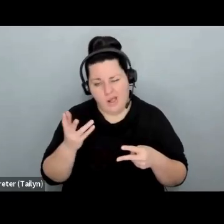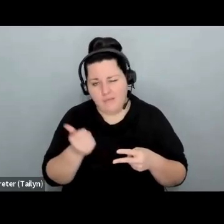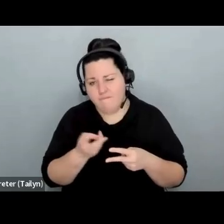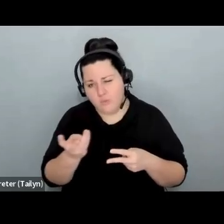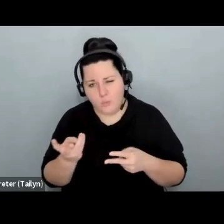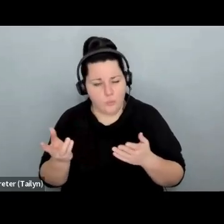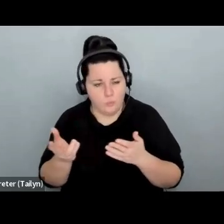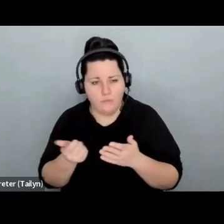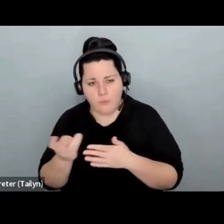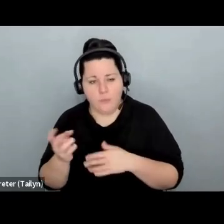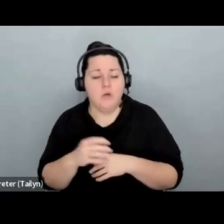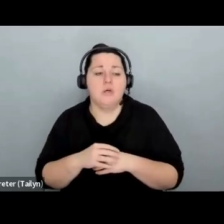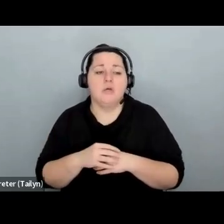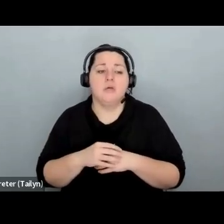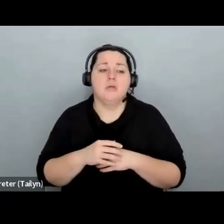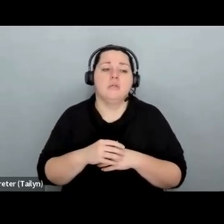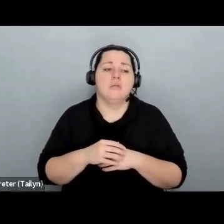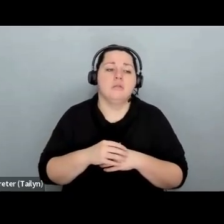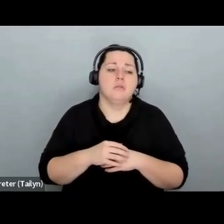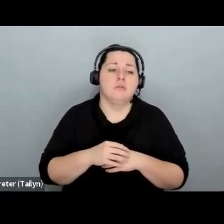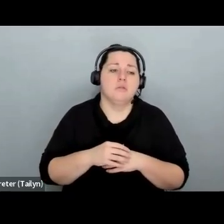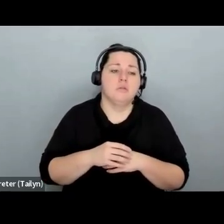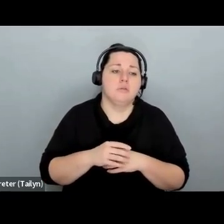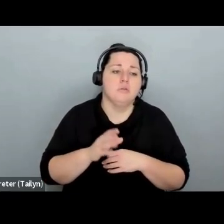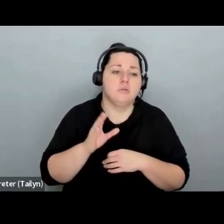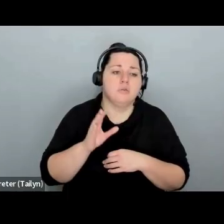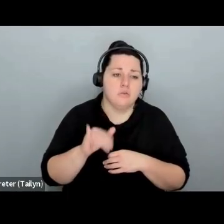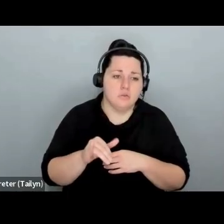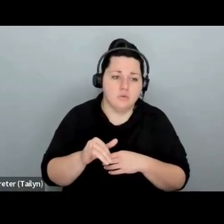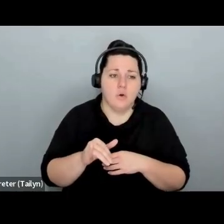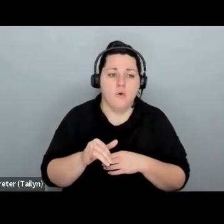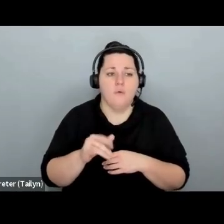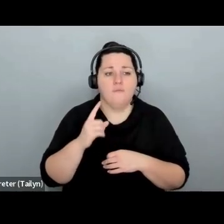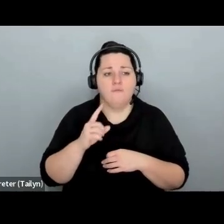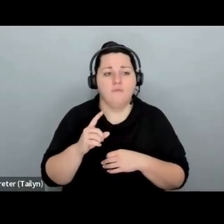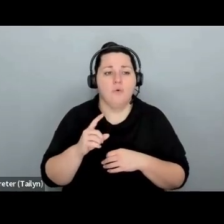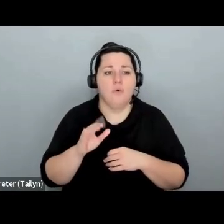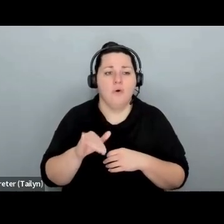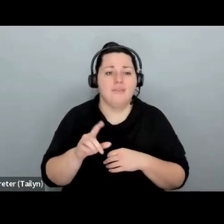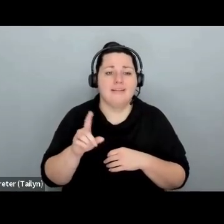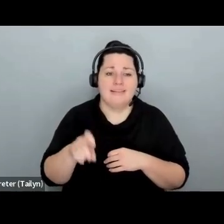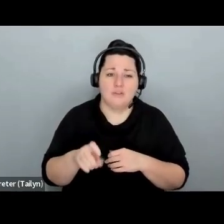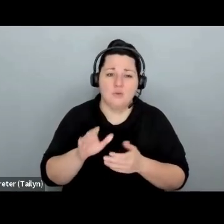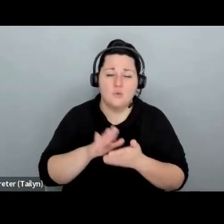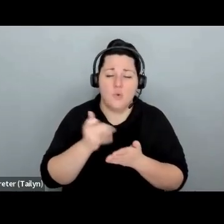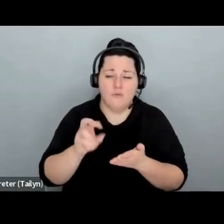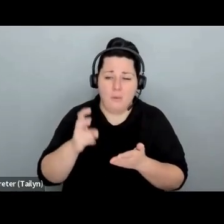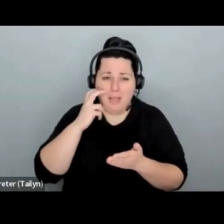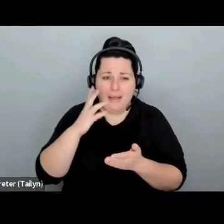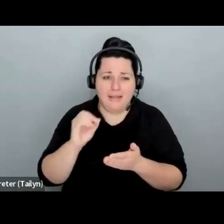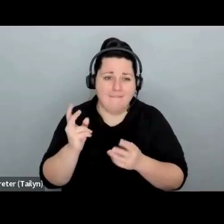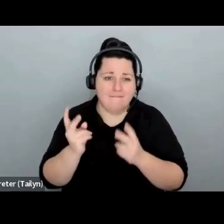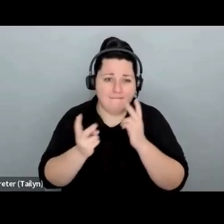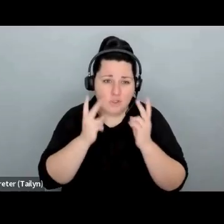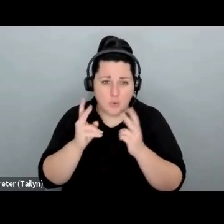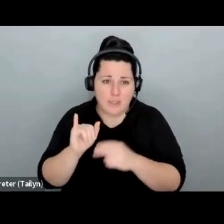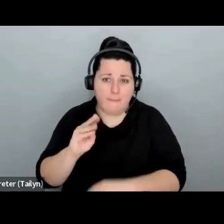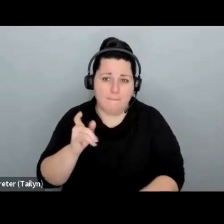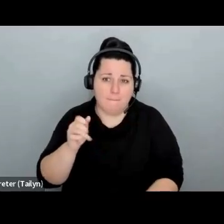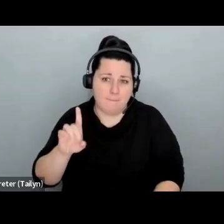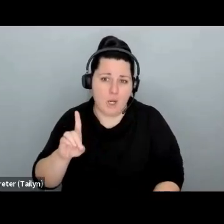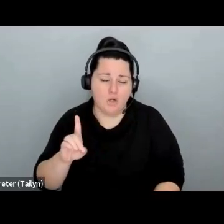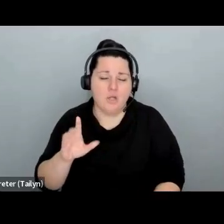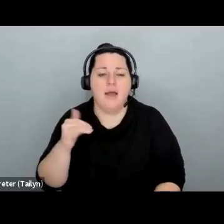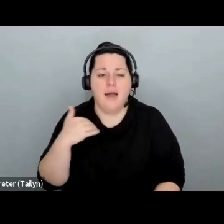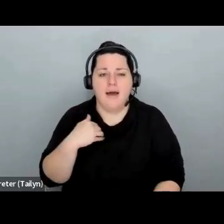few that we have. So from the Texas School for the Blind and Visually Impaired, they have a essential tools of